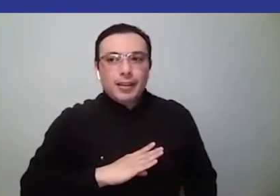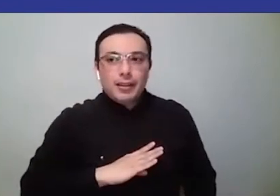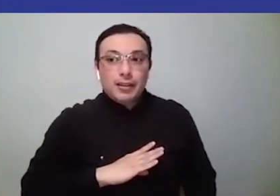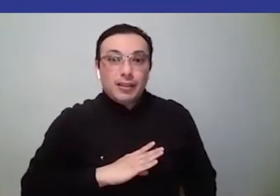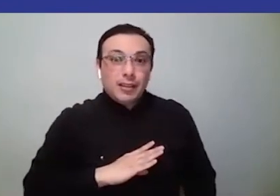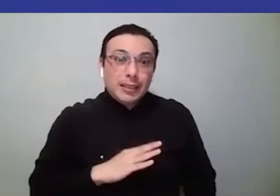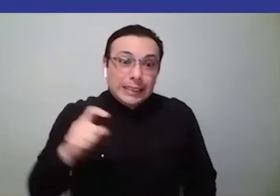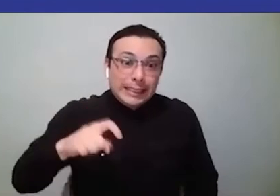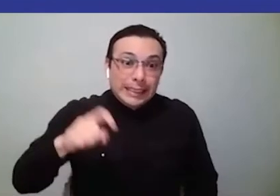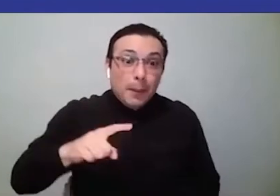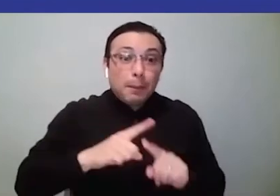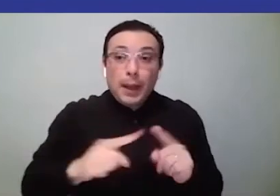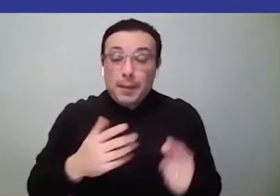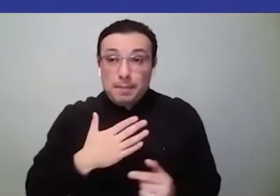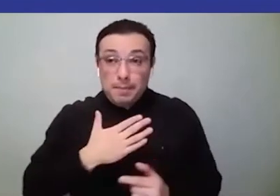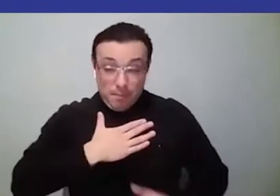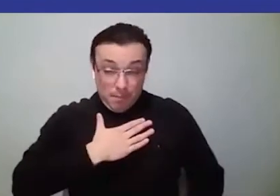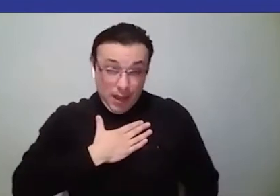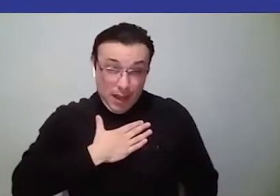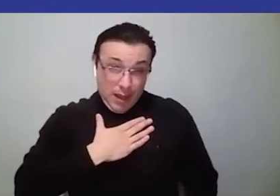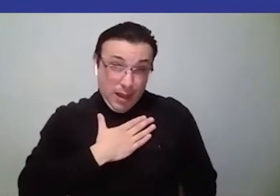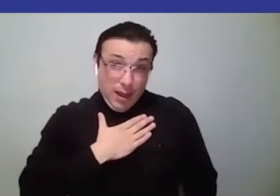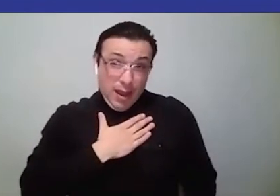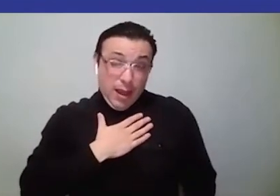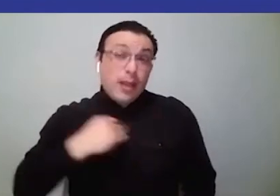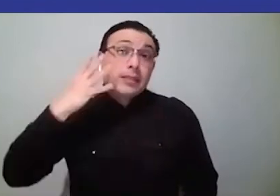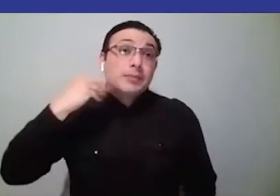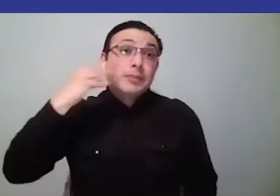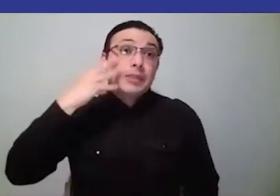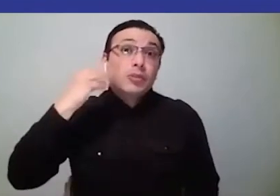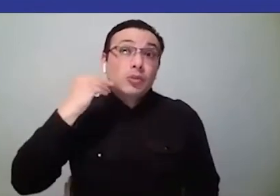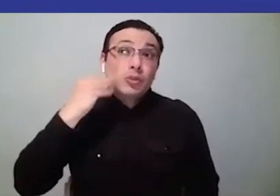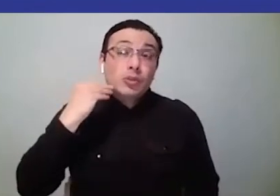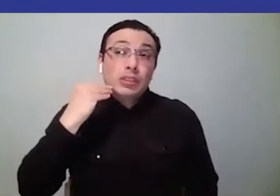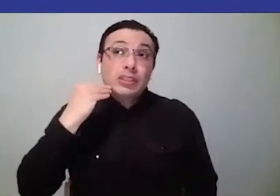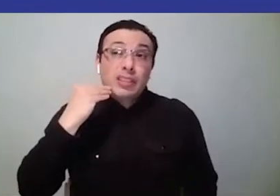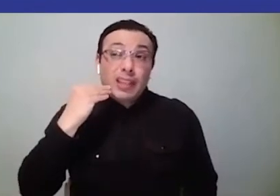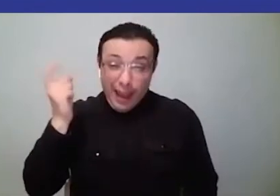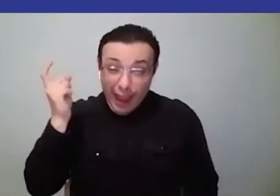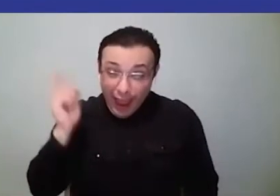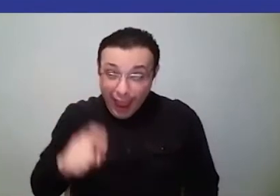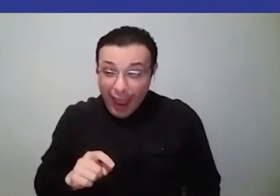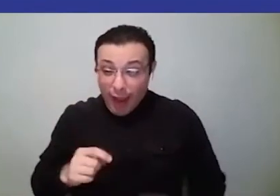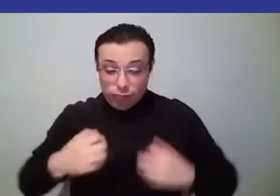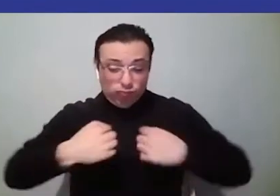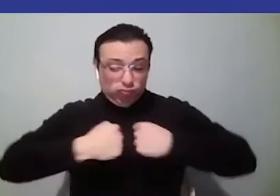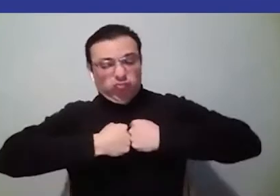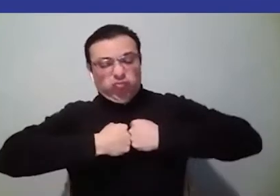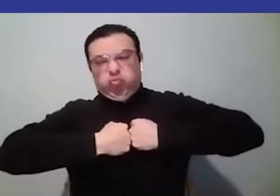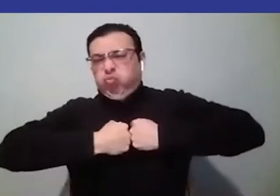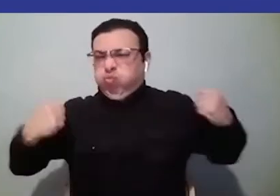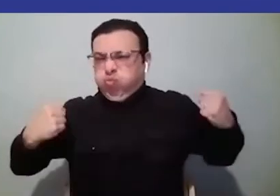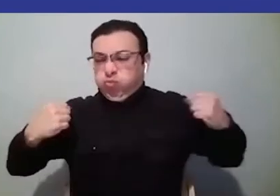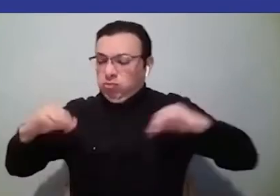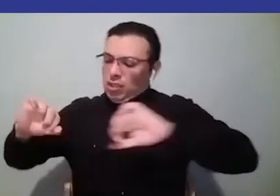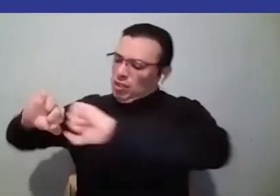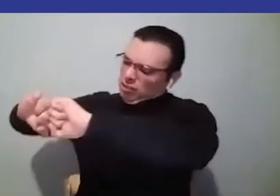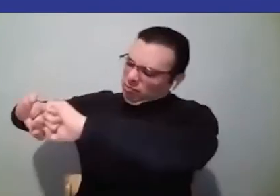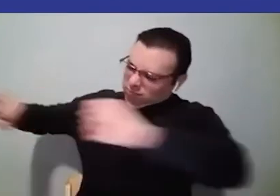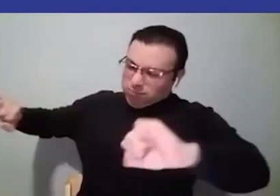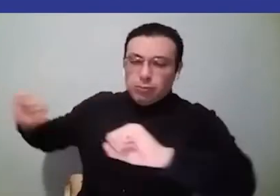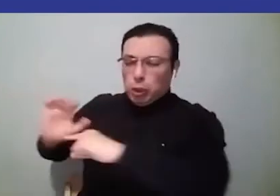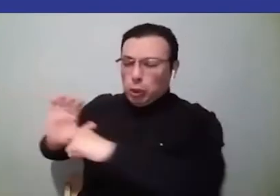that that knowledge needs to be shared with everybody, and some things should be secret, some things should